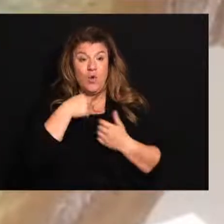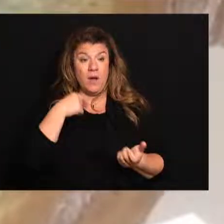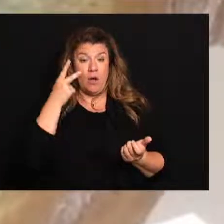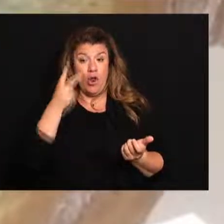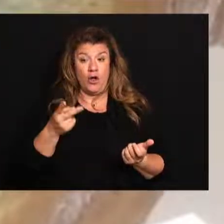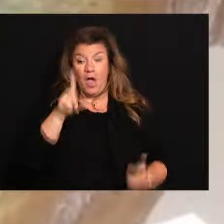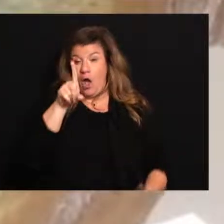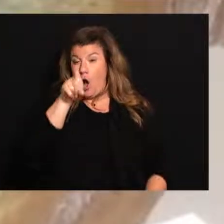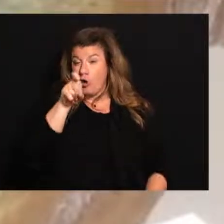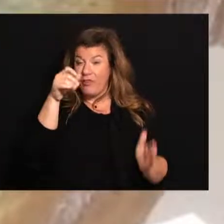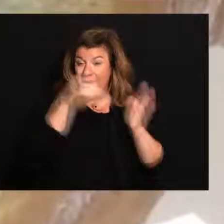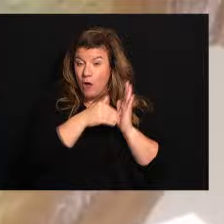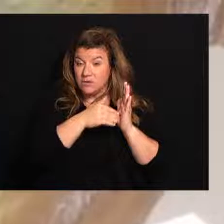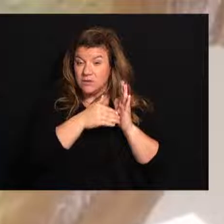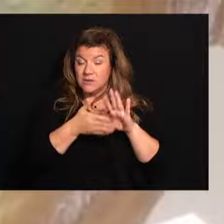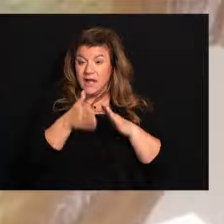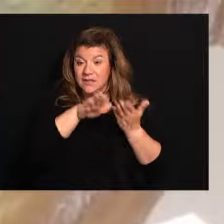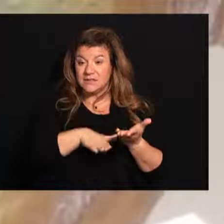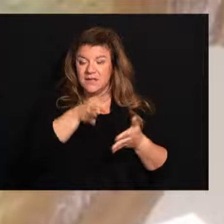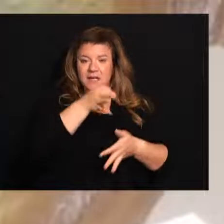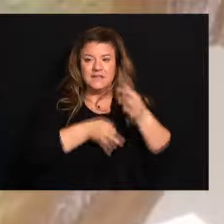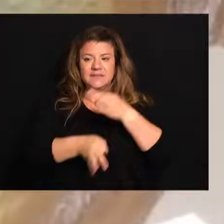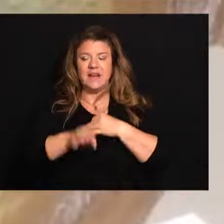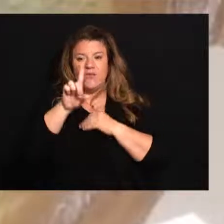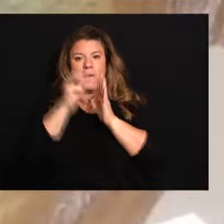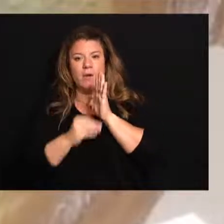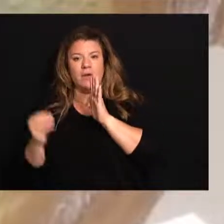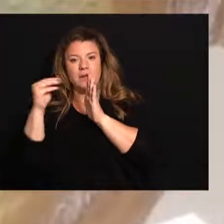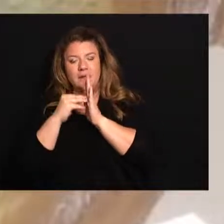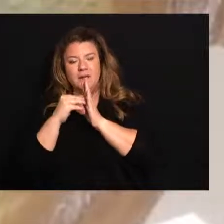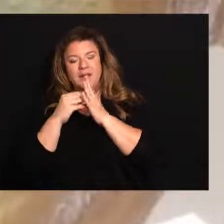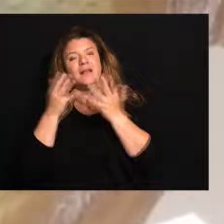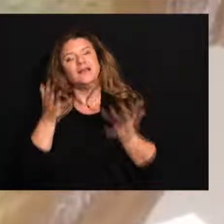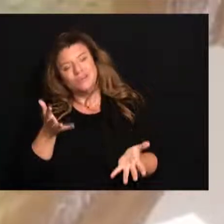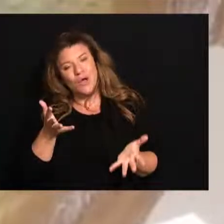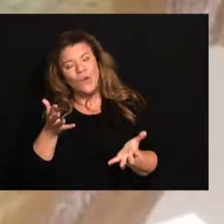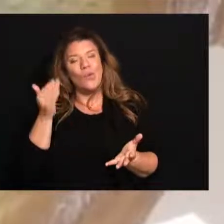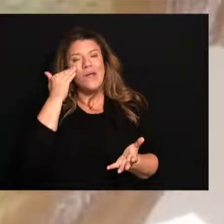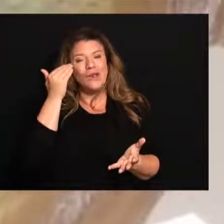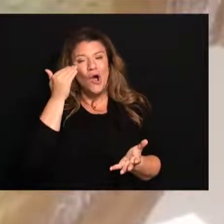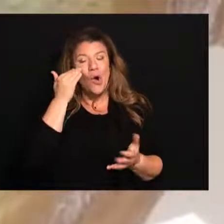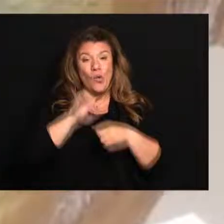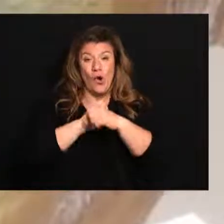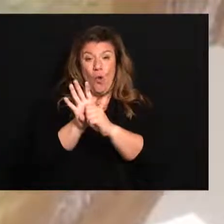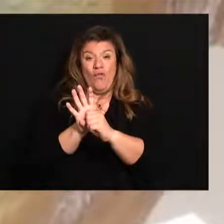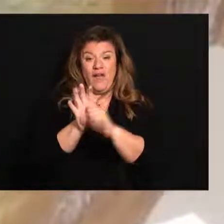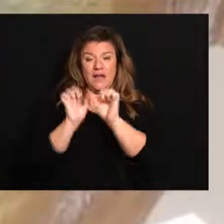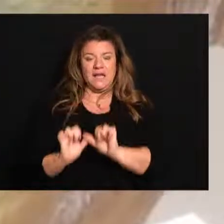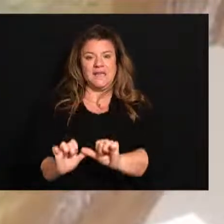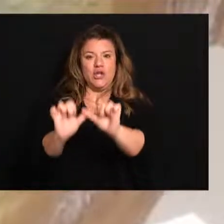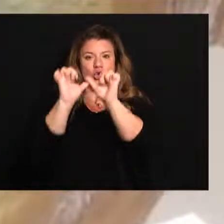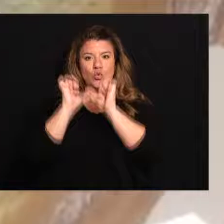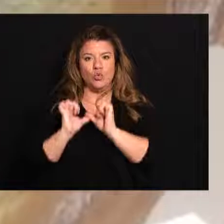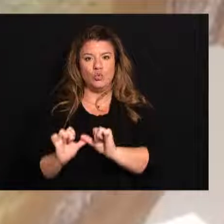at 100,000 deaths instead of 1 million deaths. So we do know that COVID continues